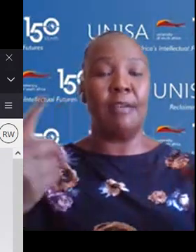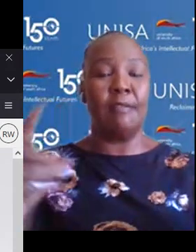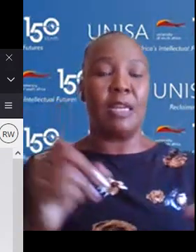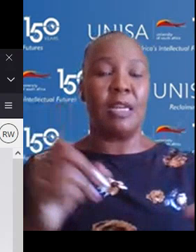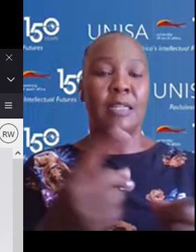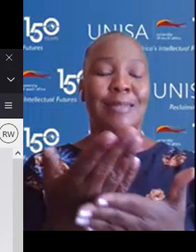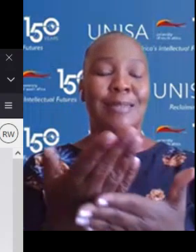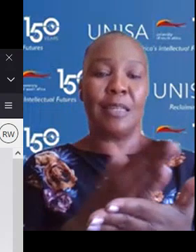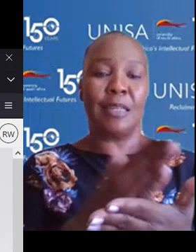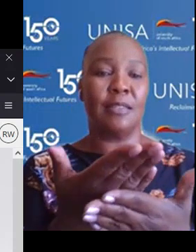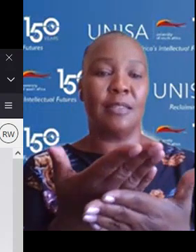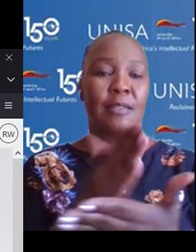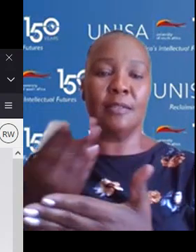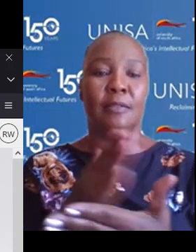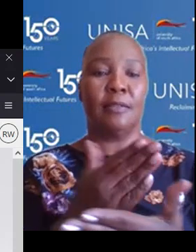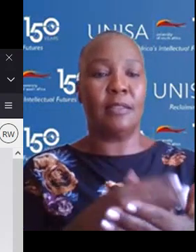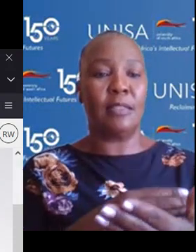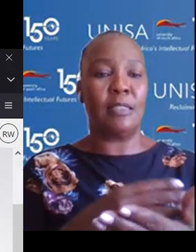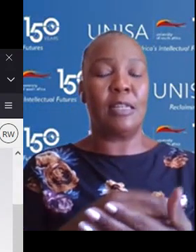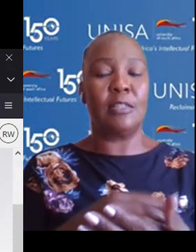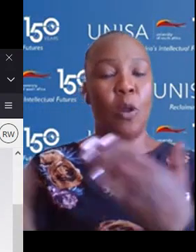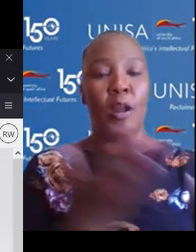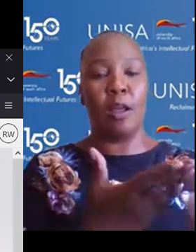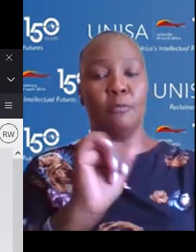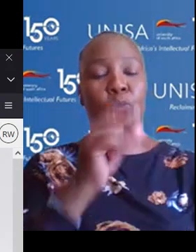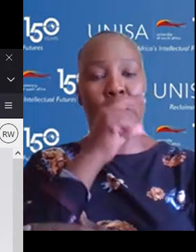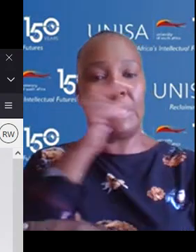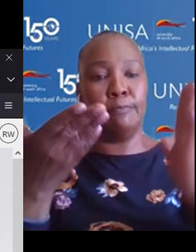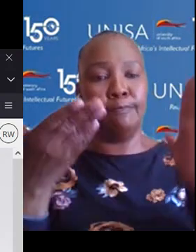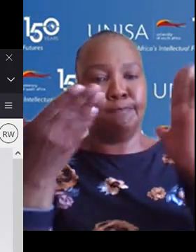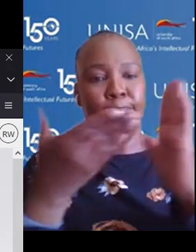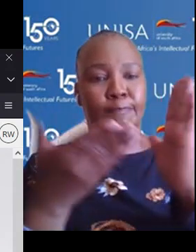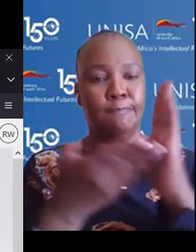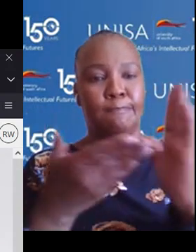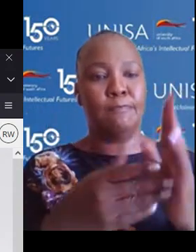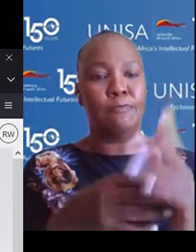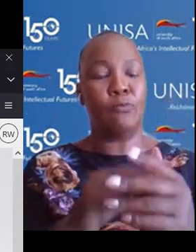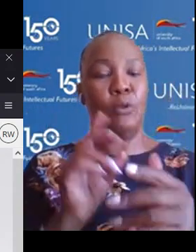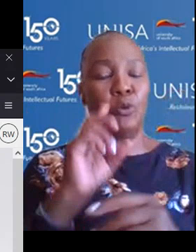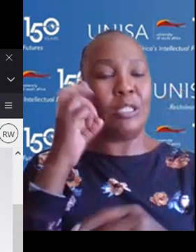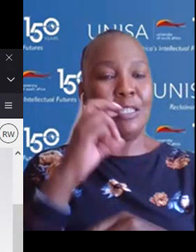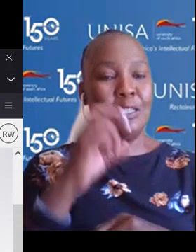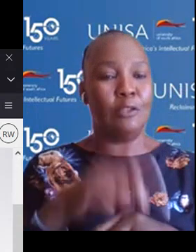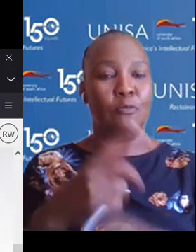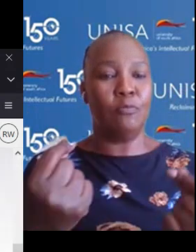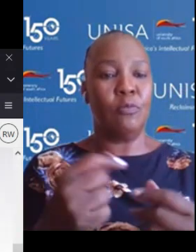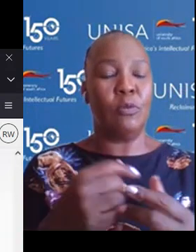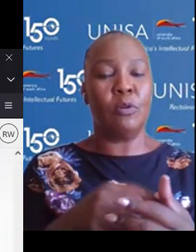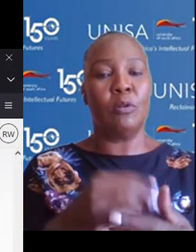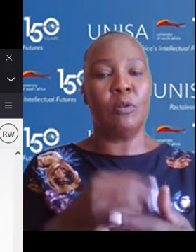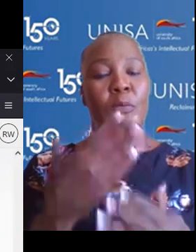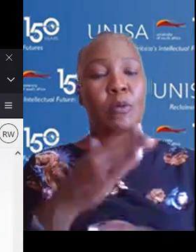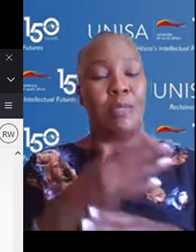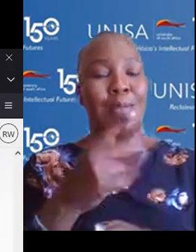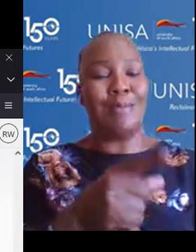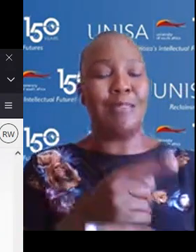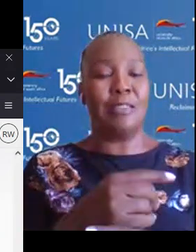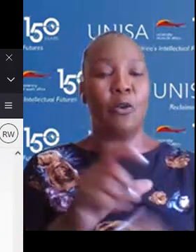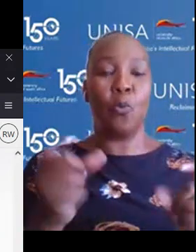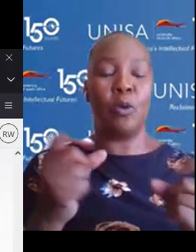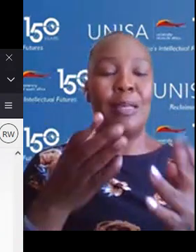the top, it will just say welcome and your name. There will be some recommendations if you have worked on here before, some quick access